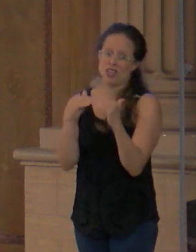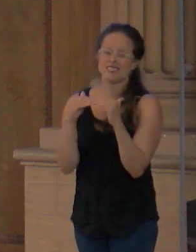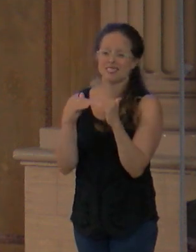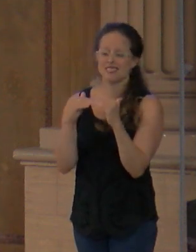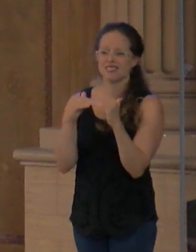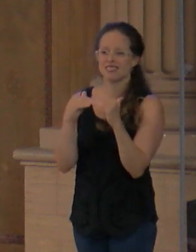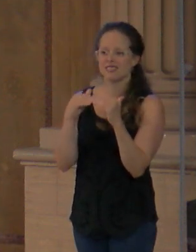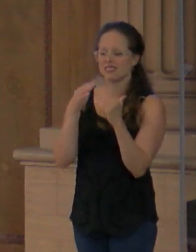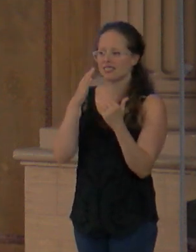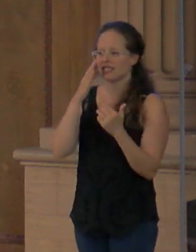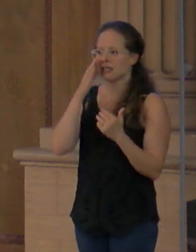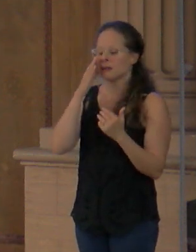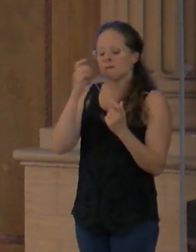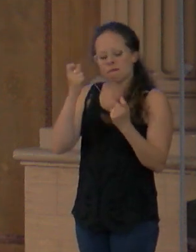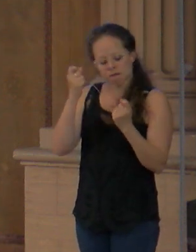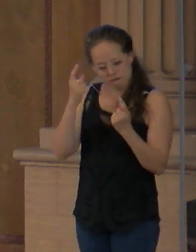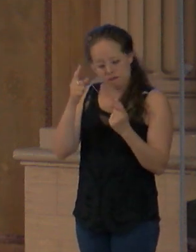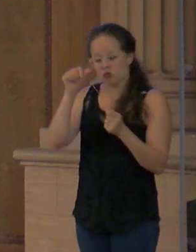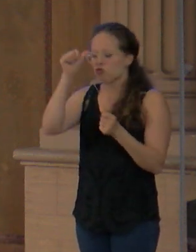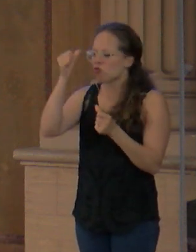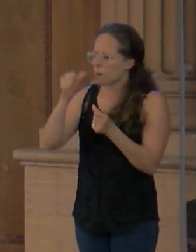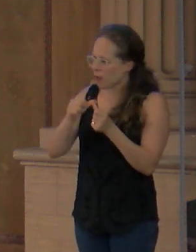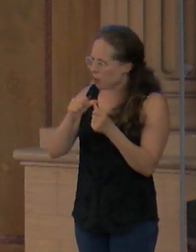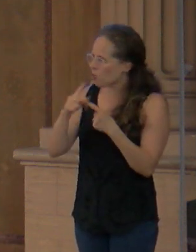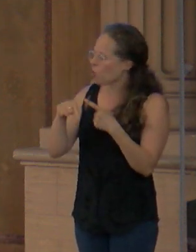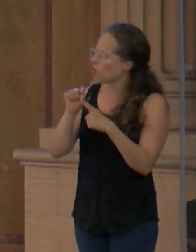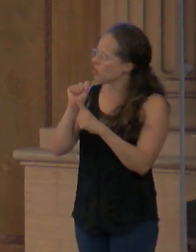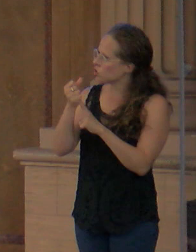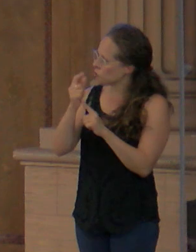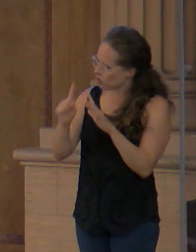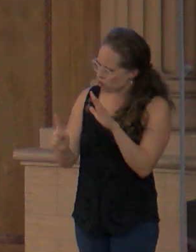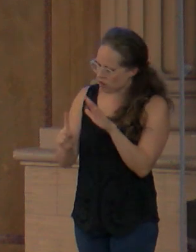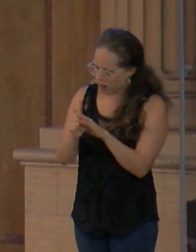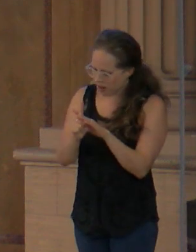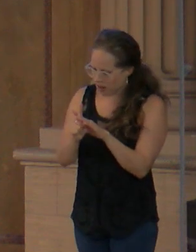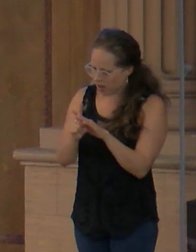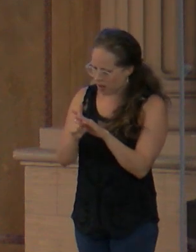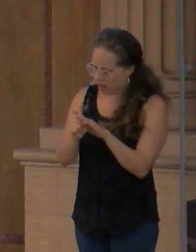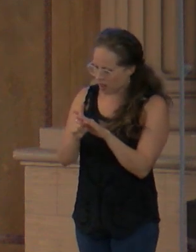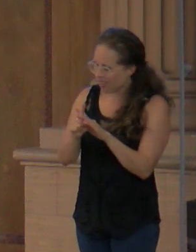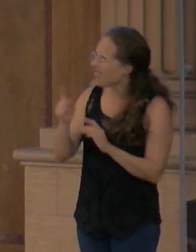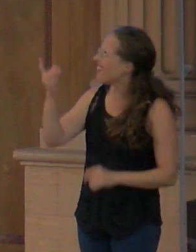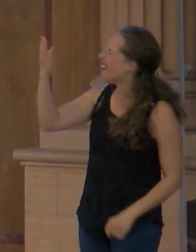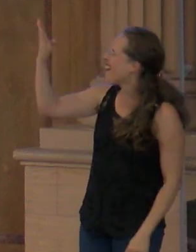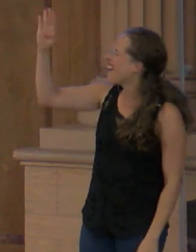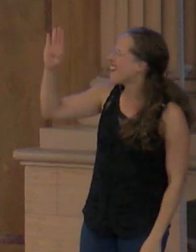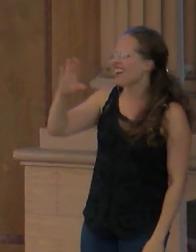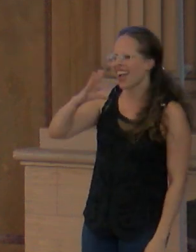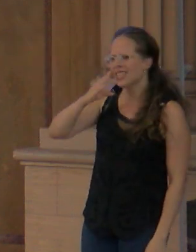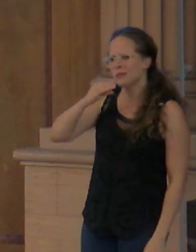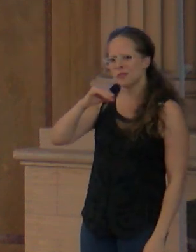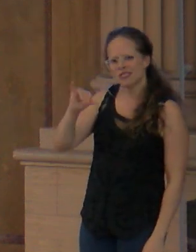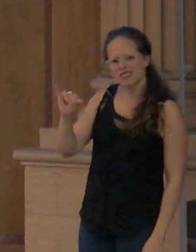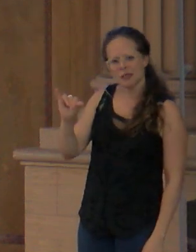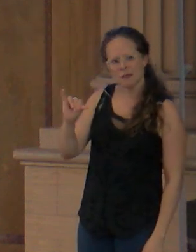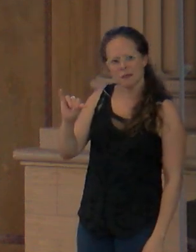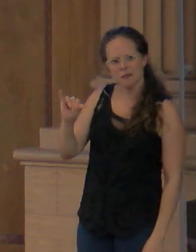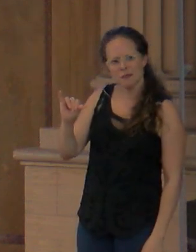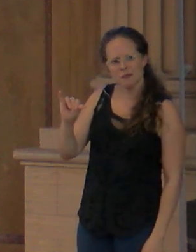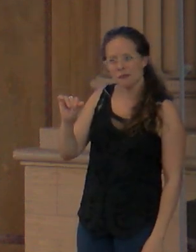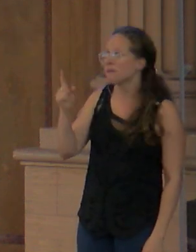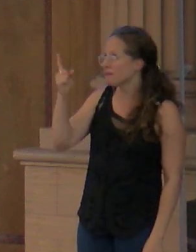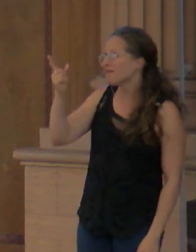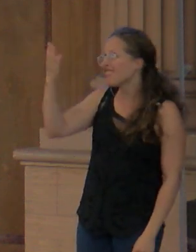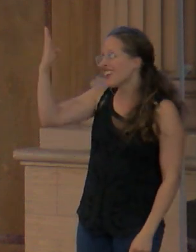We have to remember, though, as we're in a situation like that so is God. God really is there.